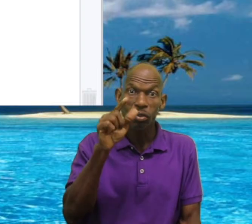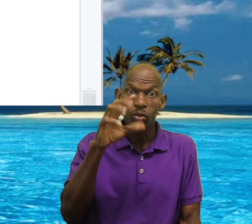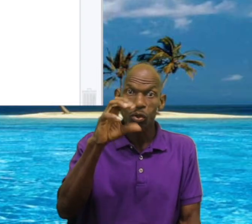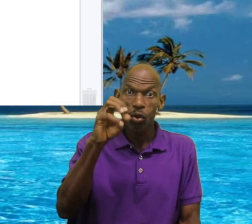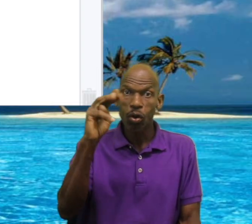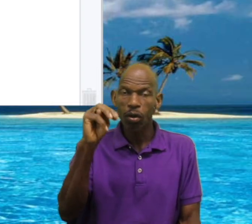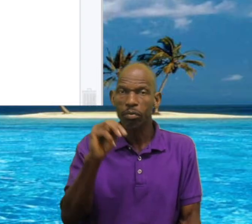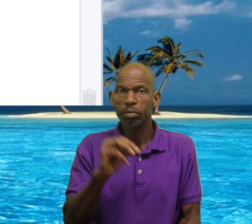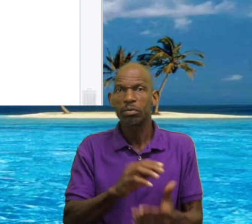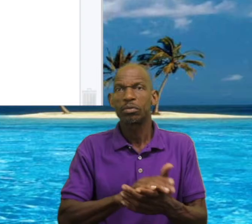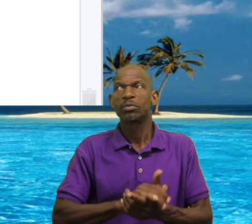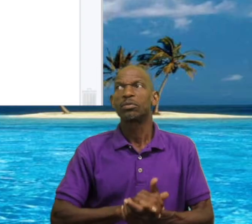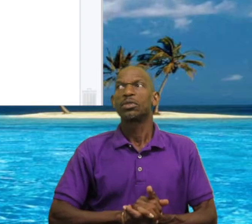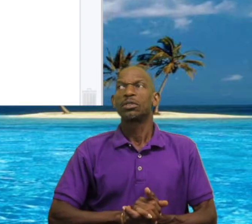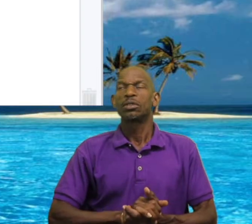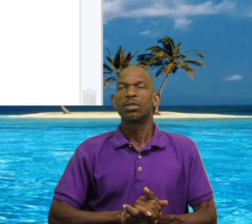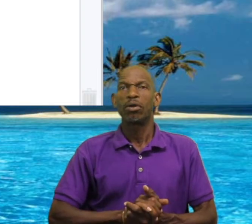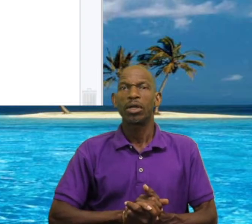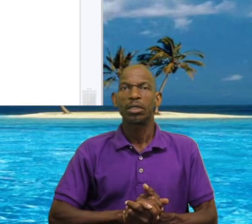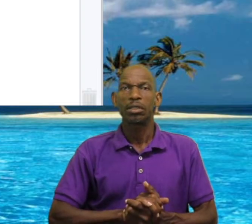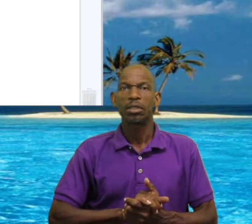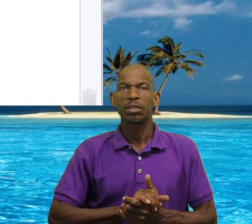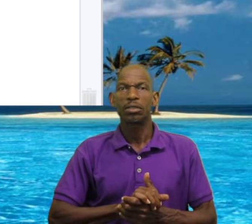class, you can have access to our videos.